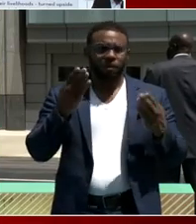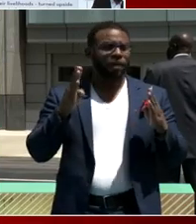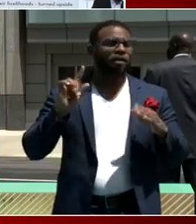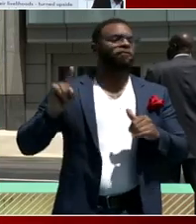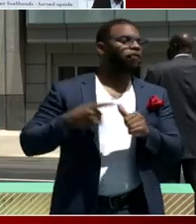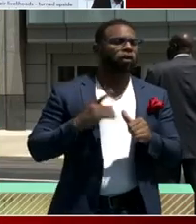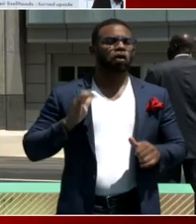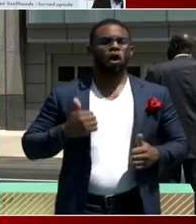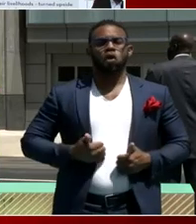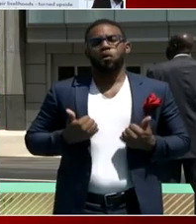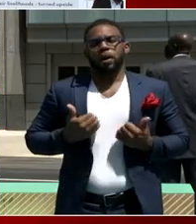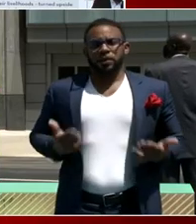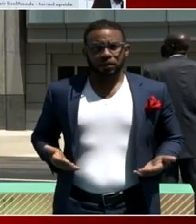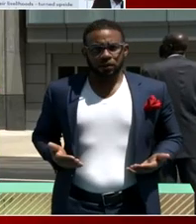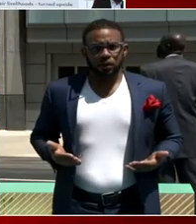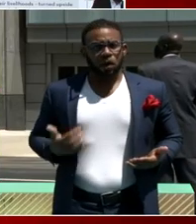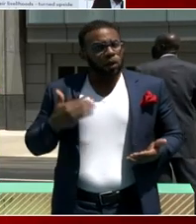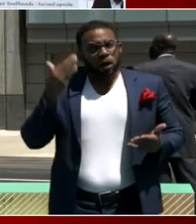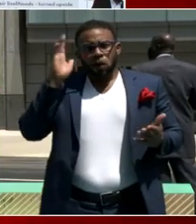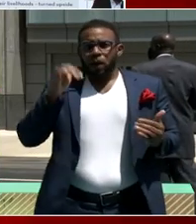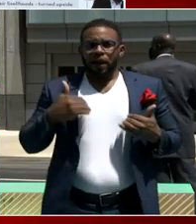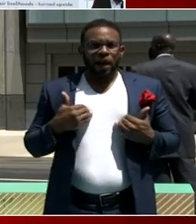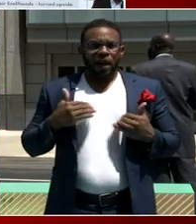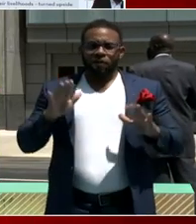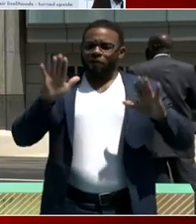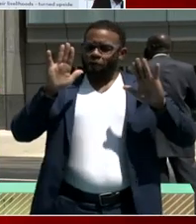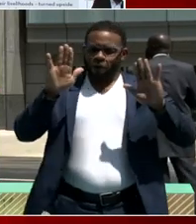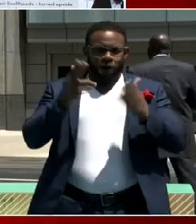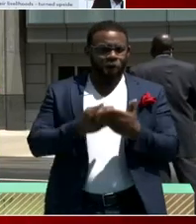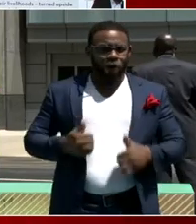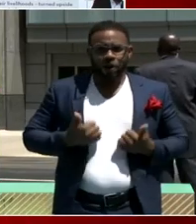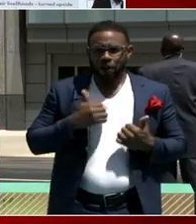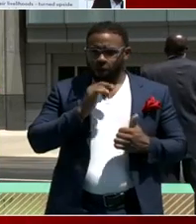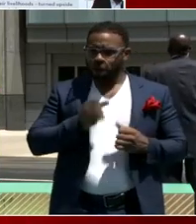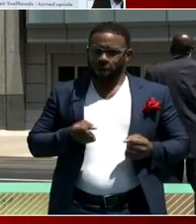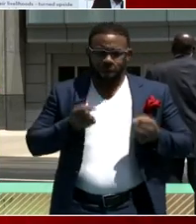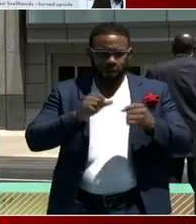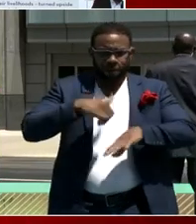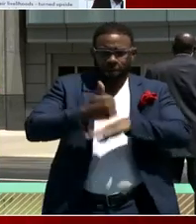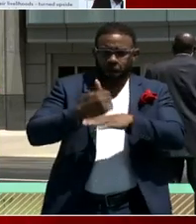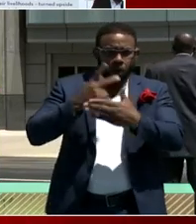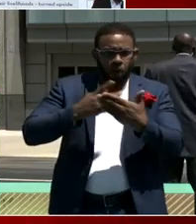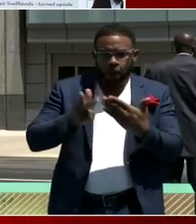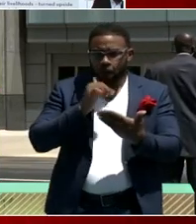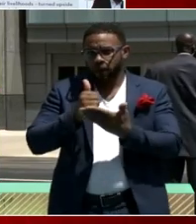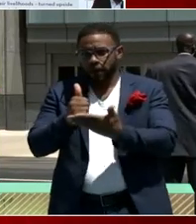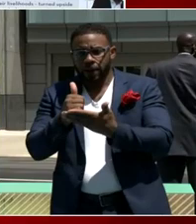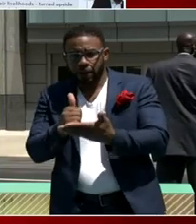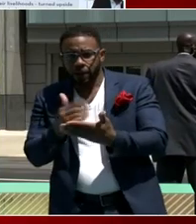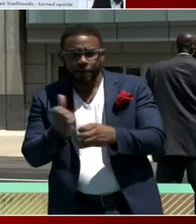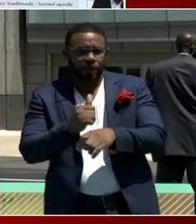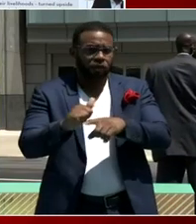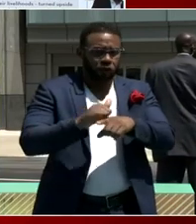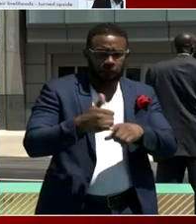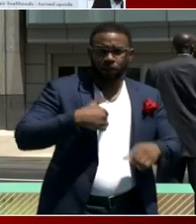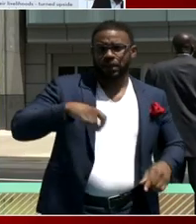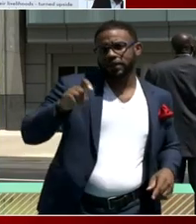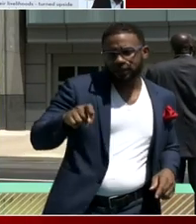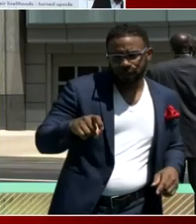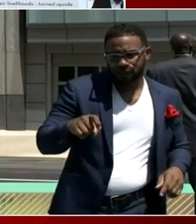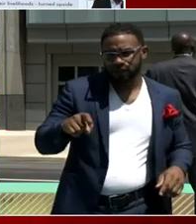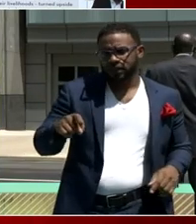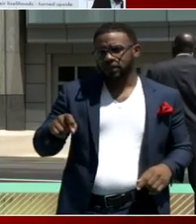first on our residents. We know we have great residents. We're going to put in place programs that will help them get the training that we